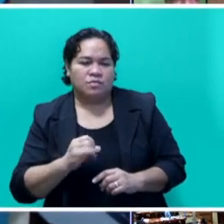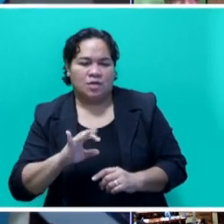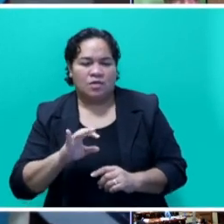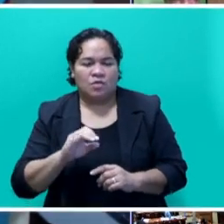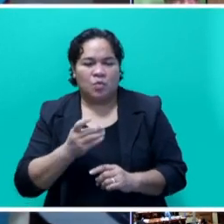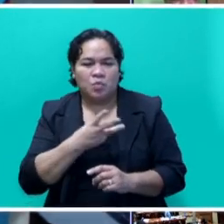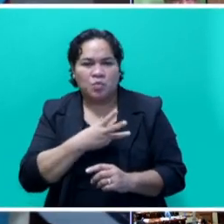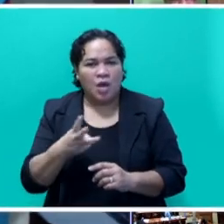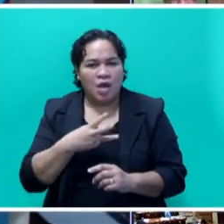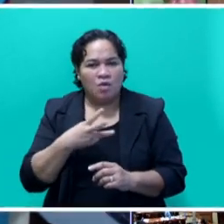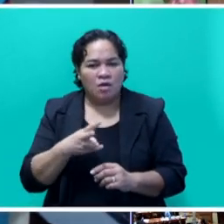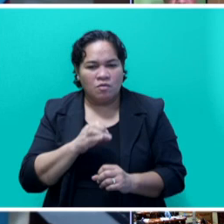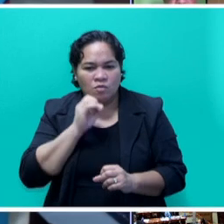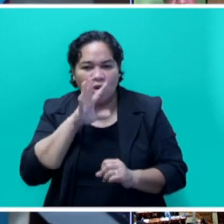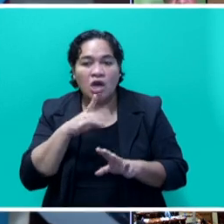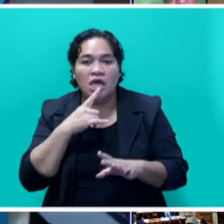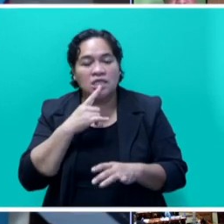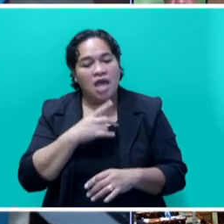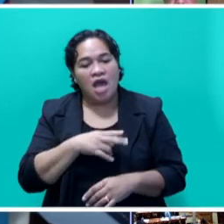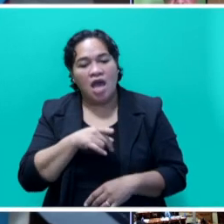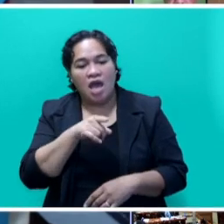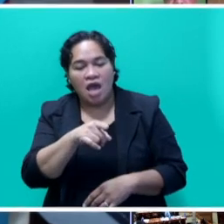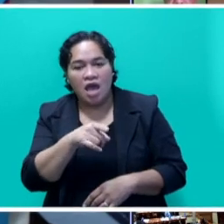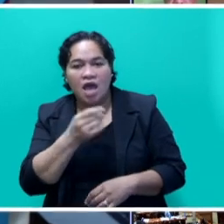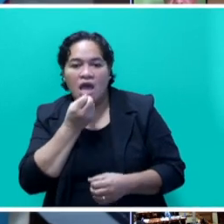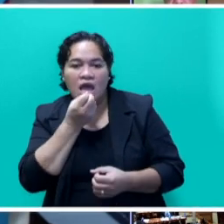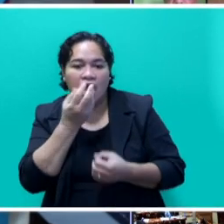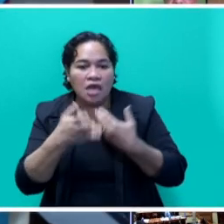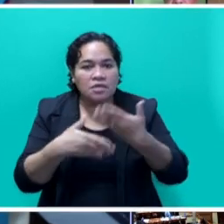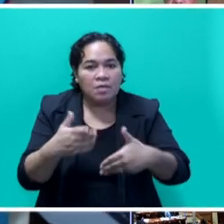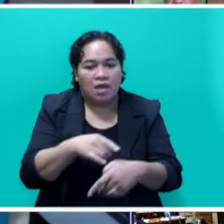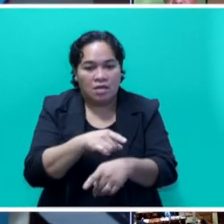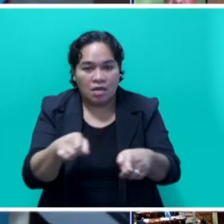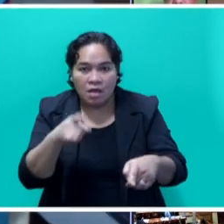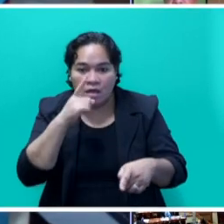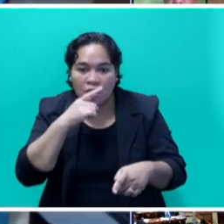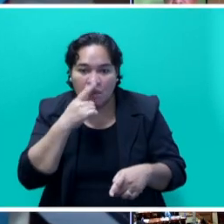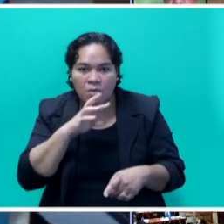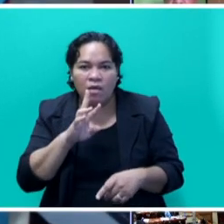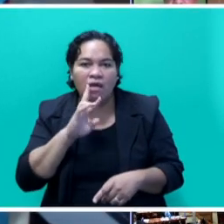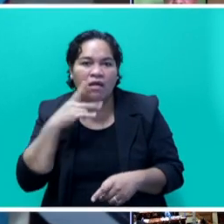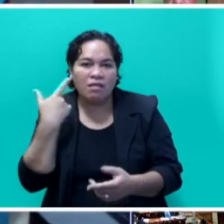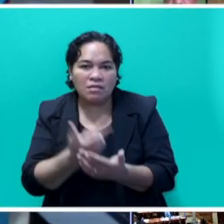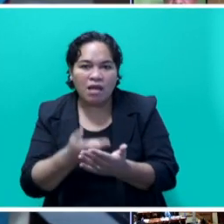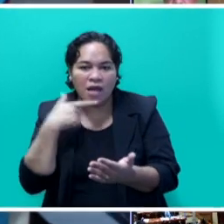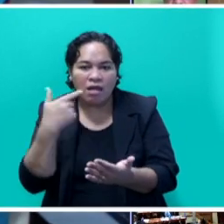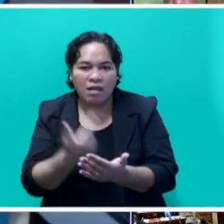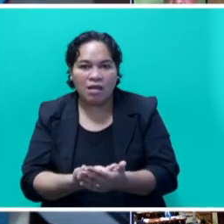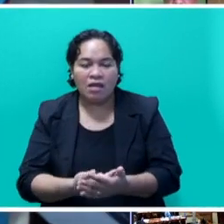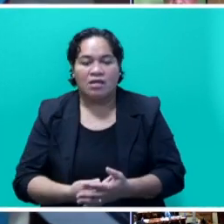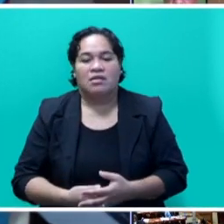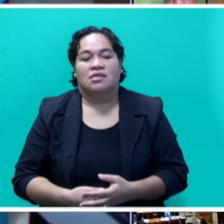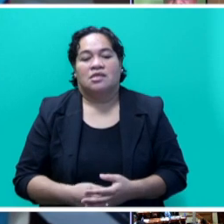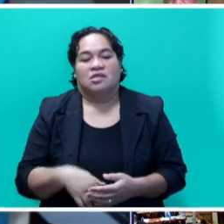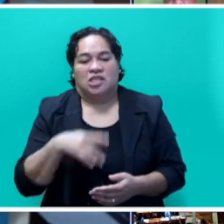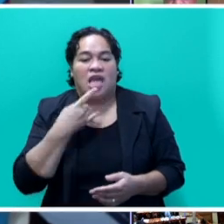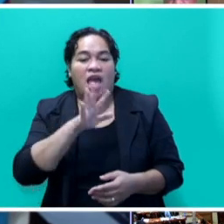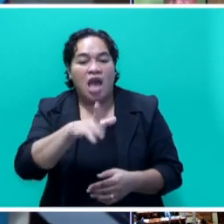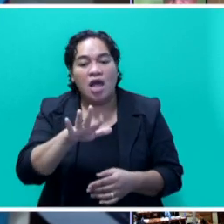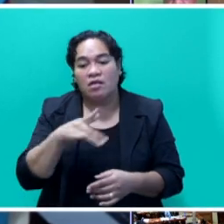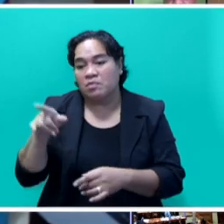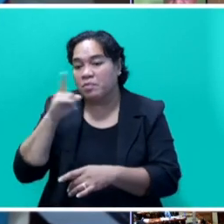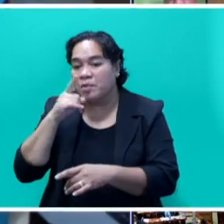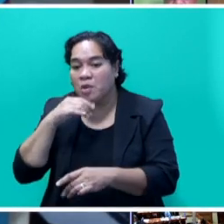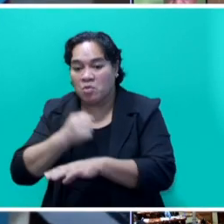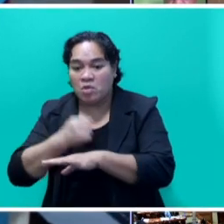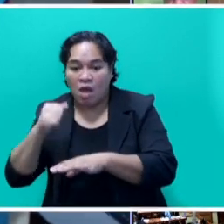they claimed was a threat to landowner rights. They repeated lie after lie. One by one, their claims proved